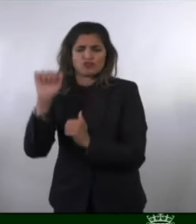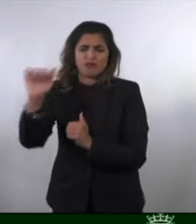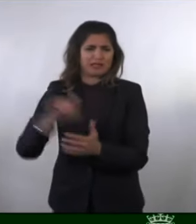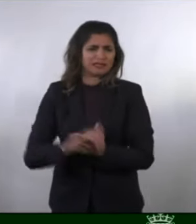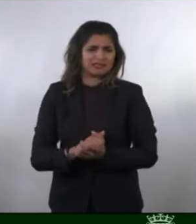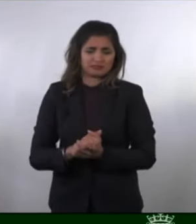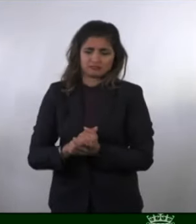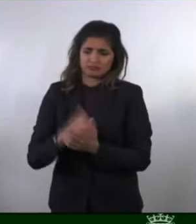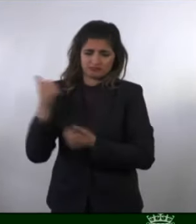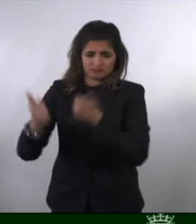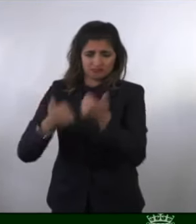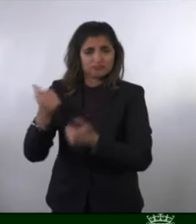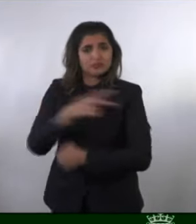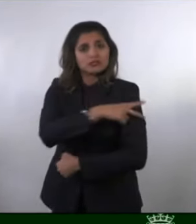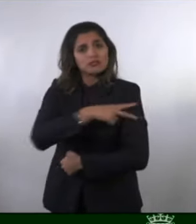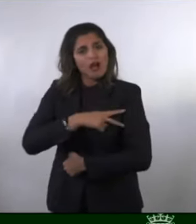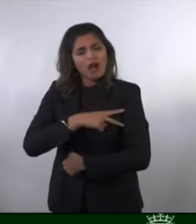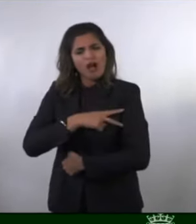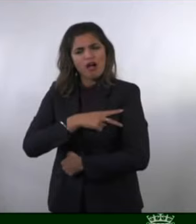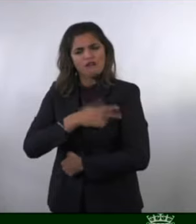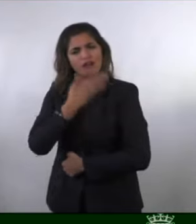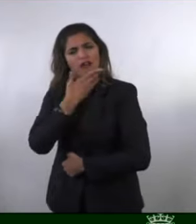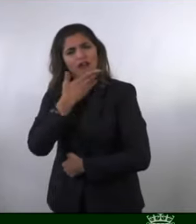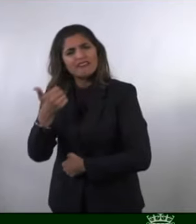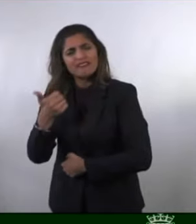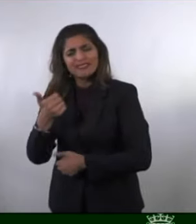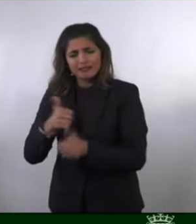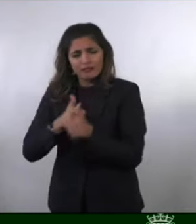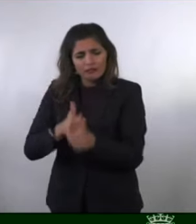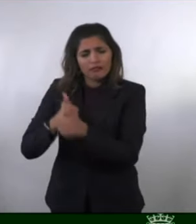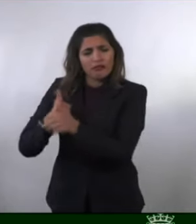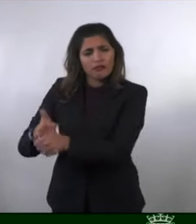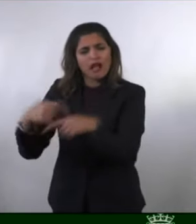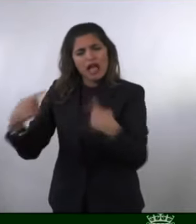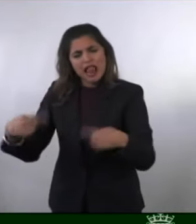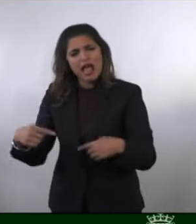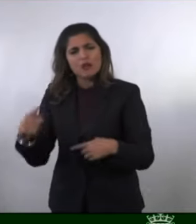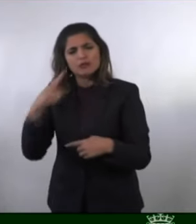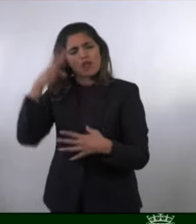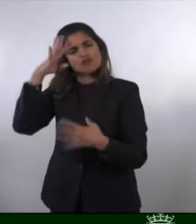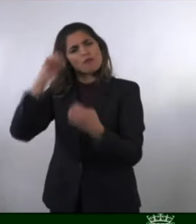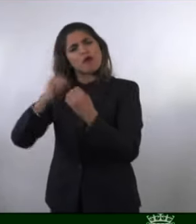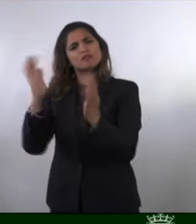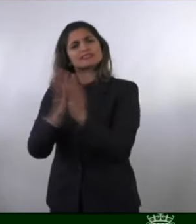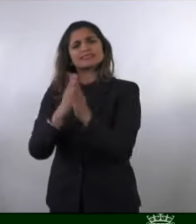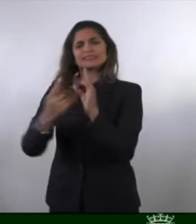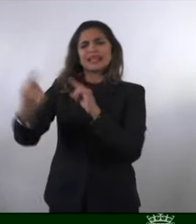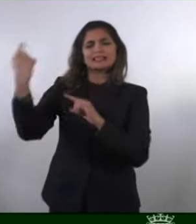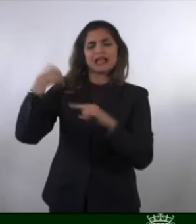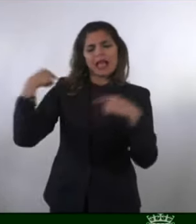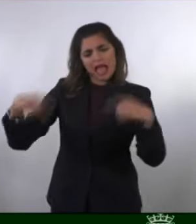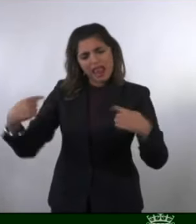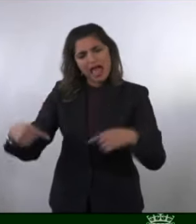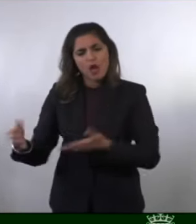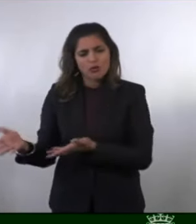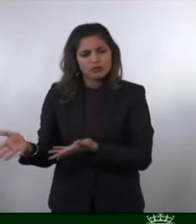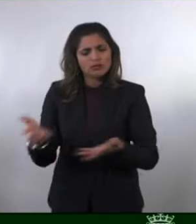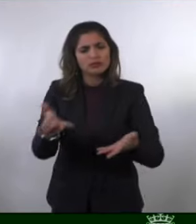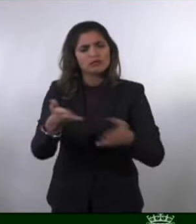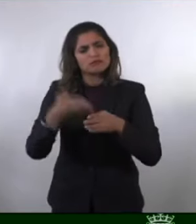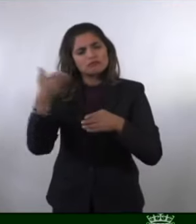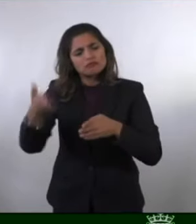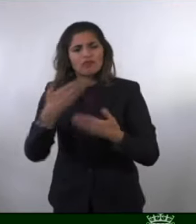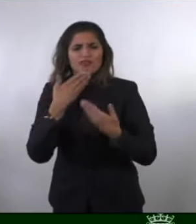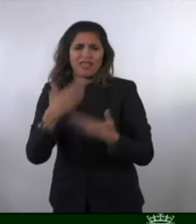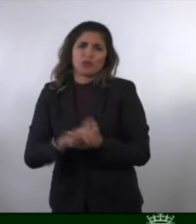remarkable staff for what they did to allow Remembrance Sunday commemorations to go ahead, allow people to attend them. I thank